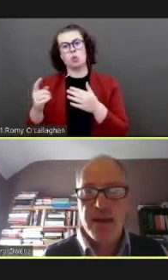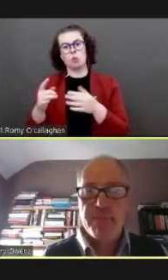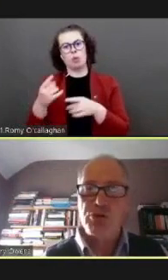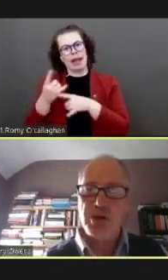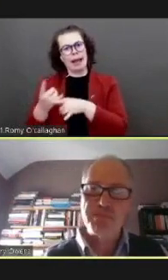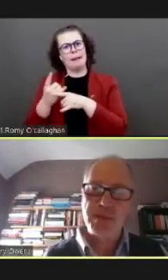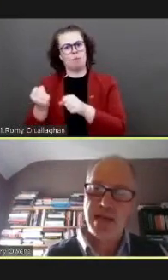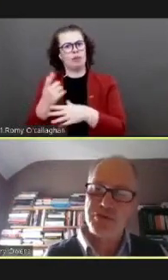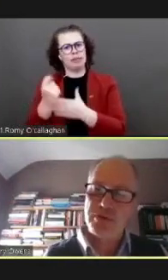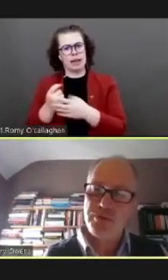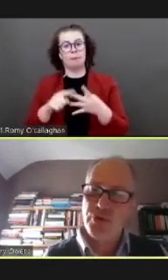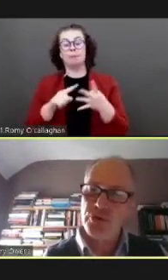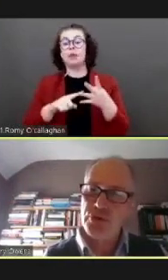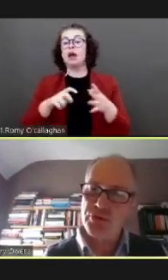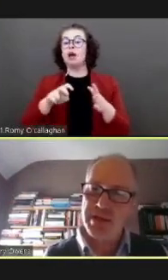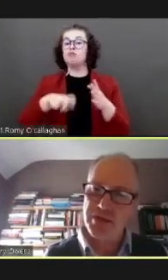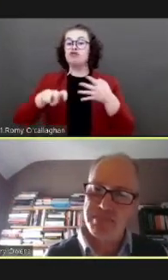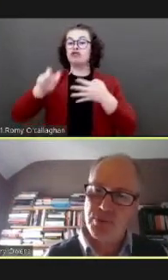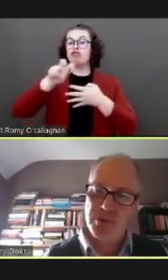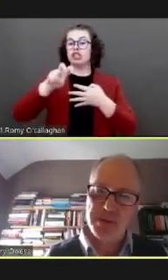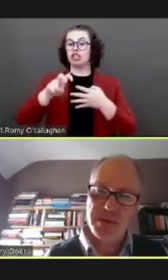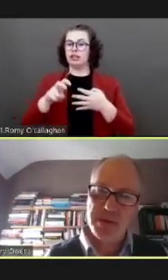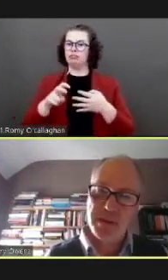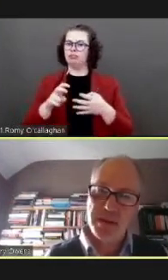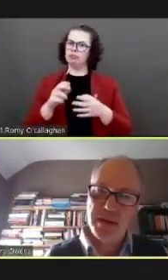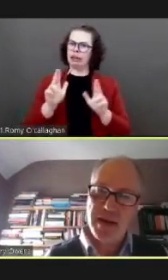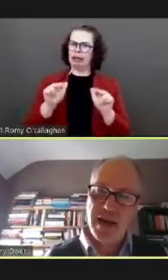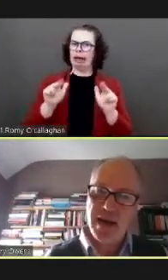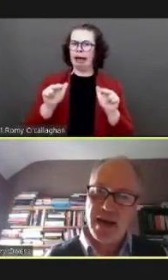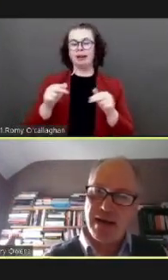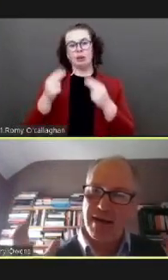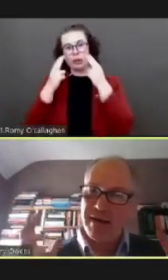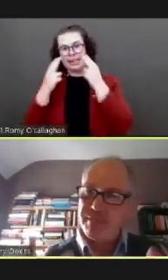time. Progression potential, those who need support,